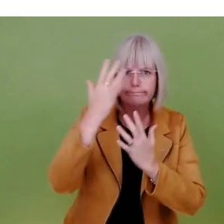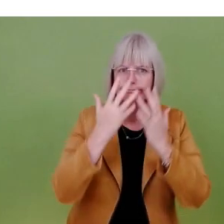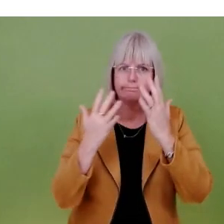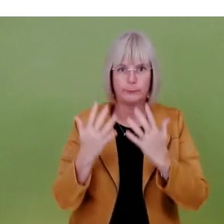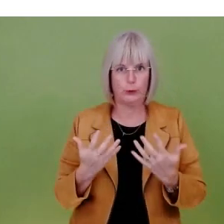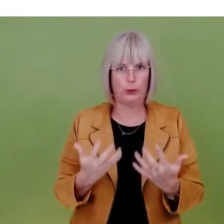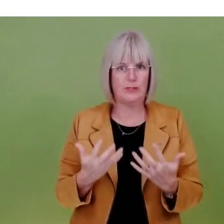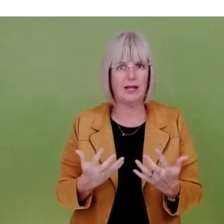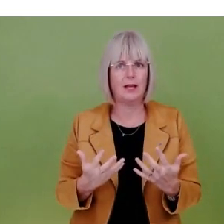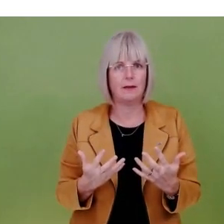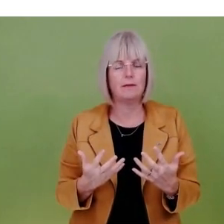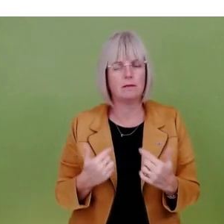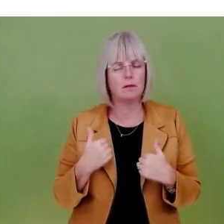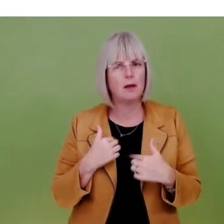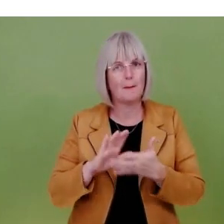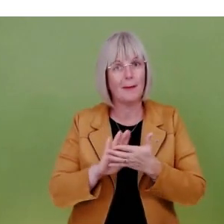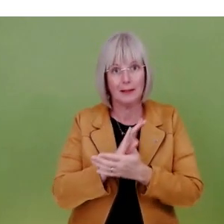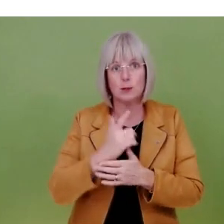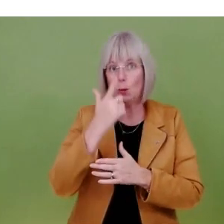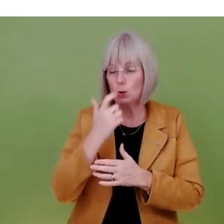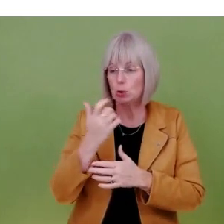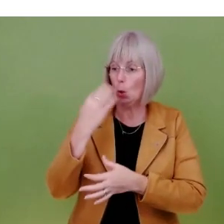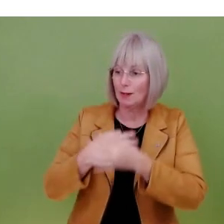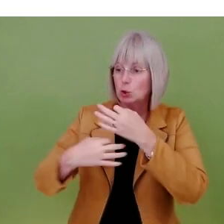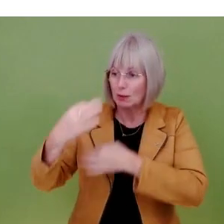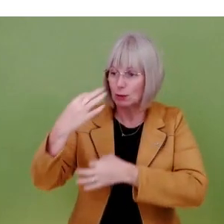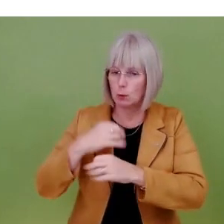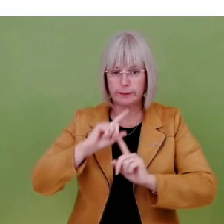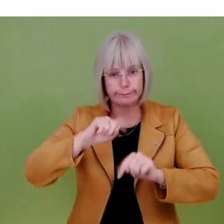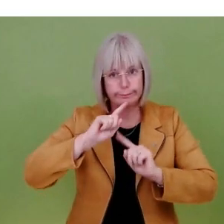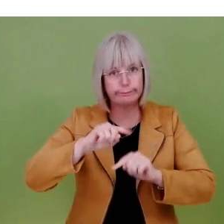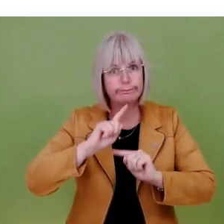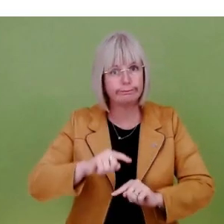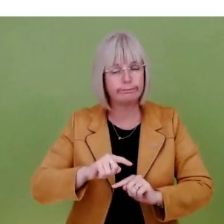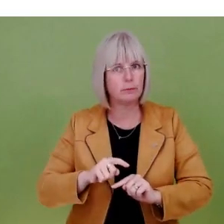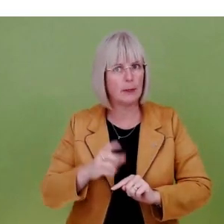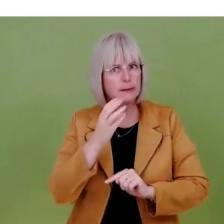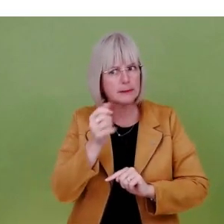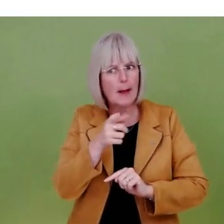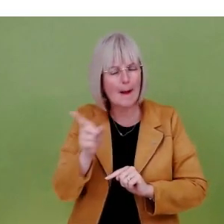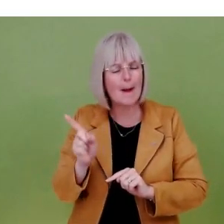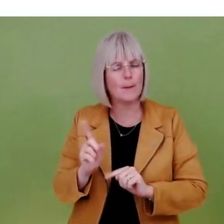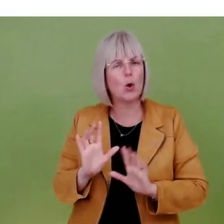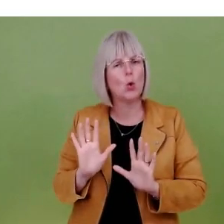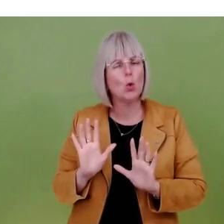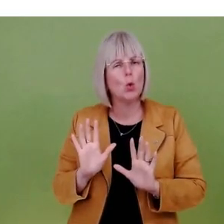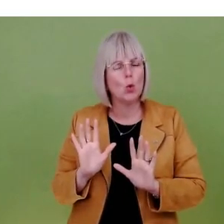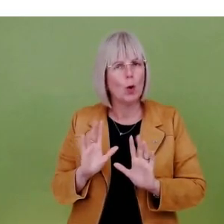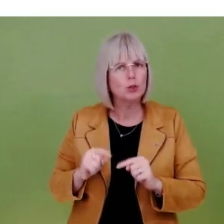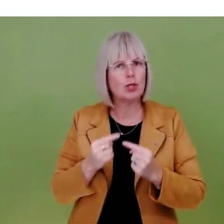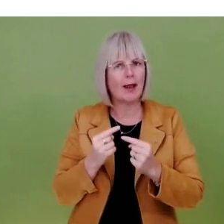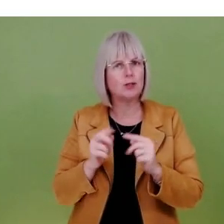take all of those questions, including, some of those questions that touch on some really challenging questions and